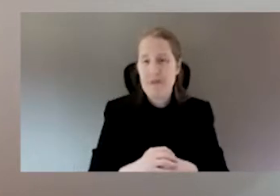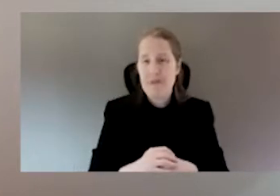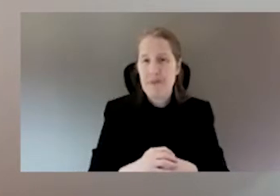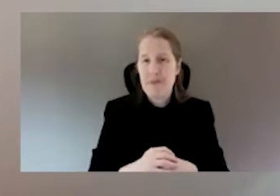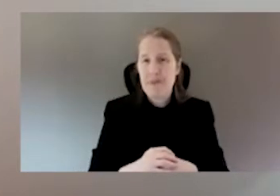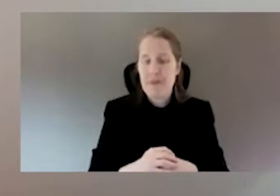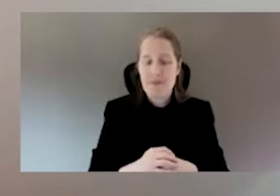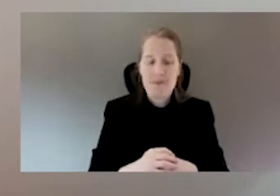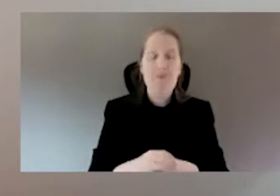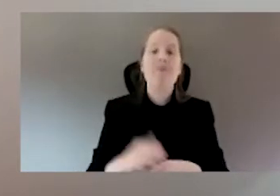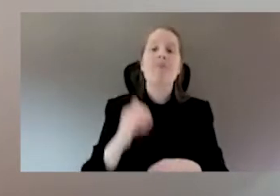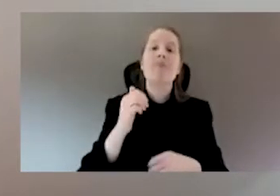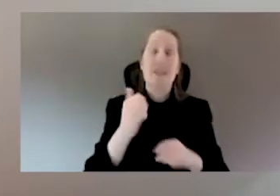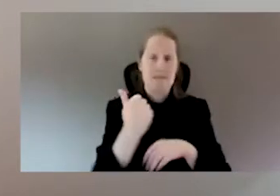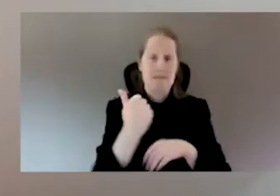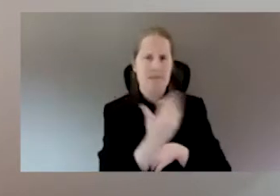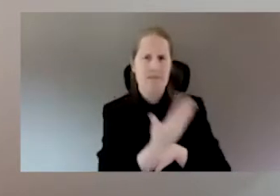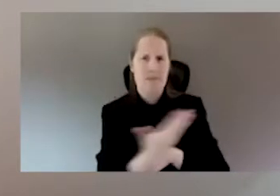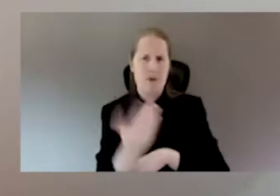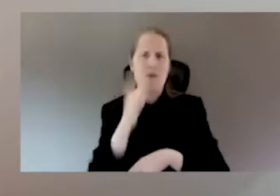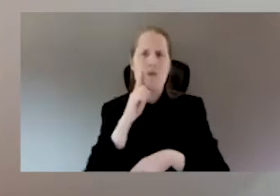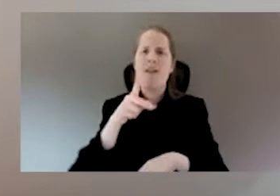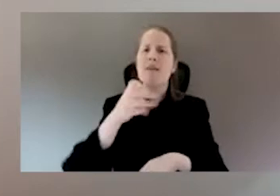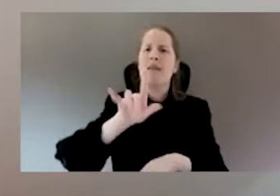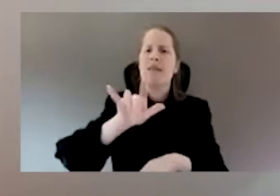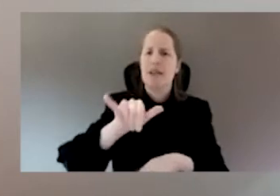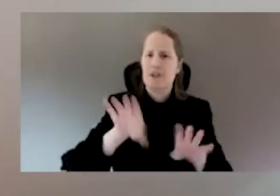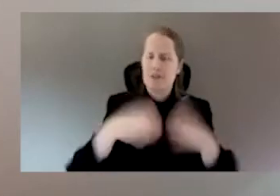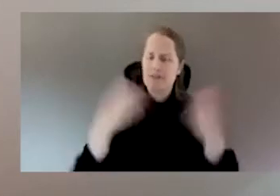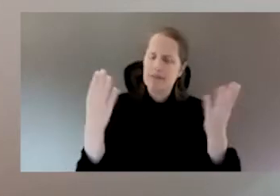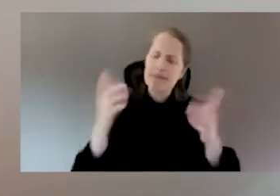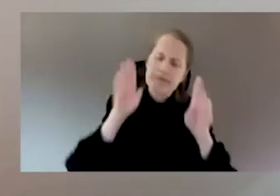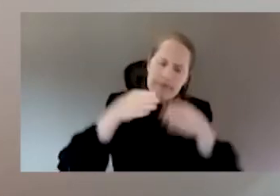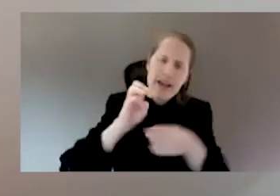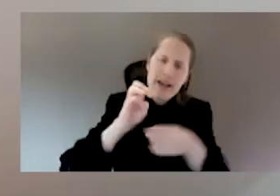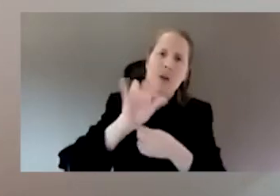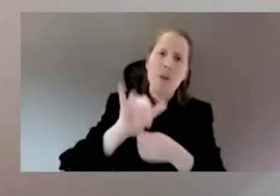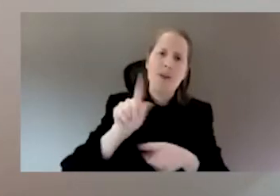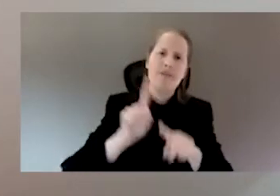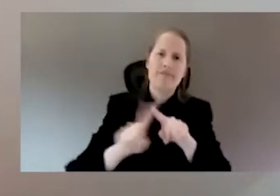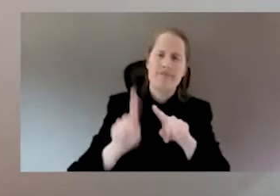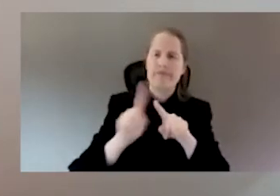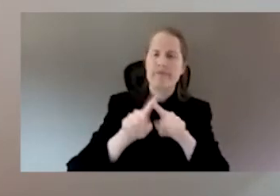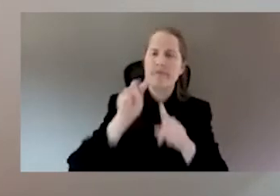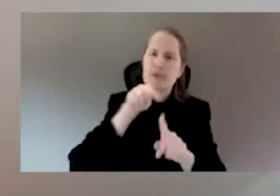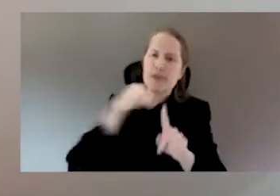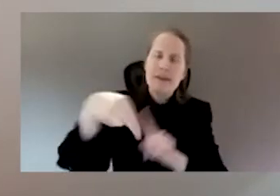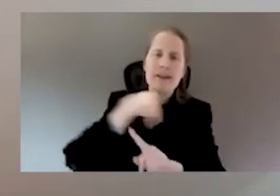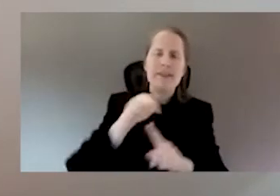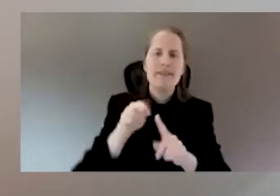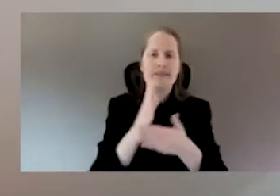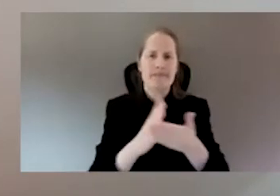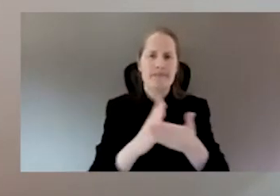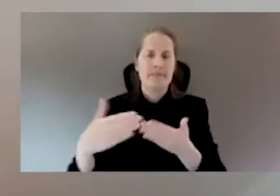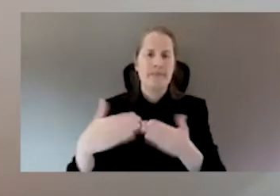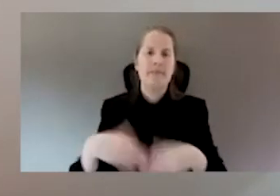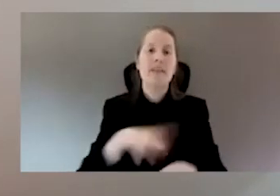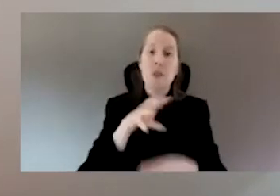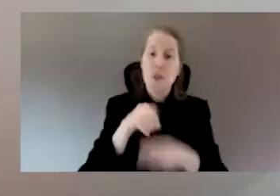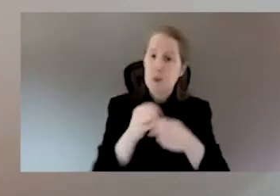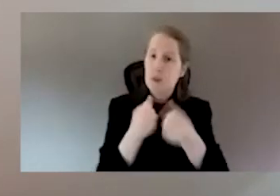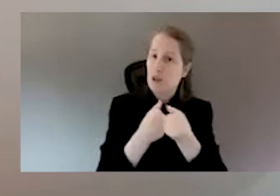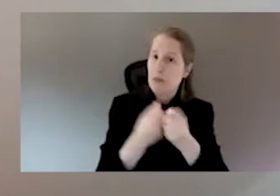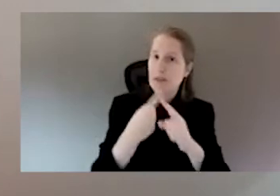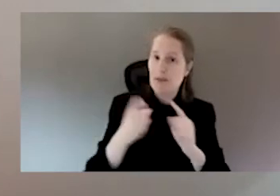with a plenary session that focuses on equity from various perspectives and sectors, including champions from Capitol Hill